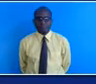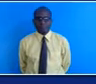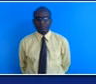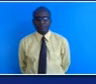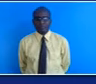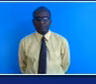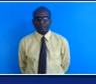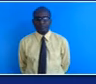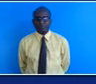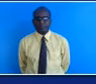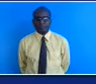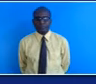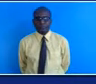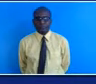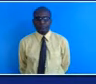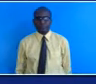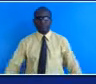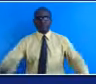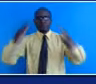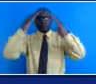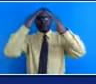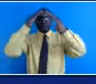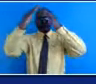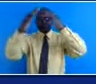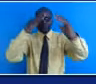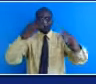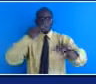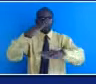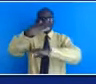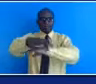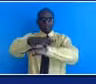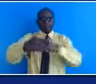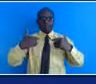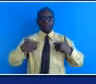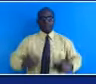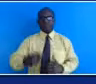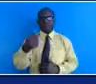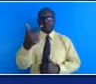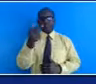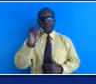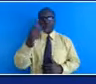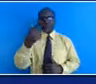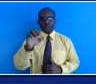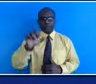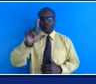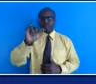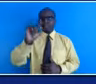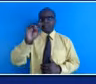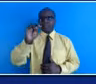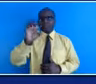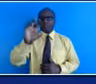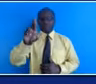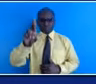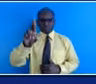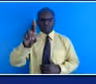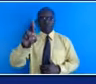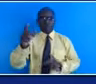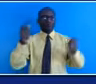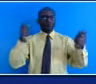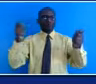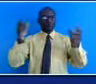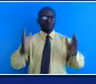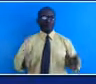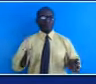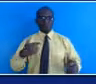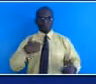Good afternoon. I'm George Latimer, Westchester County Executive, and we're happy to have you here for our afternoon update regarding the coronavirus spread